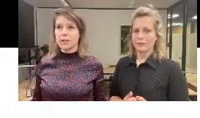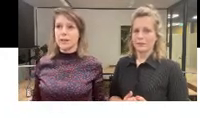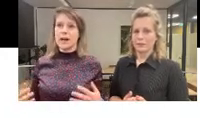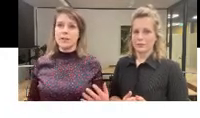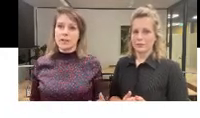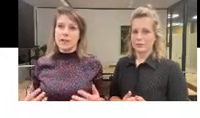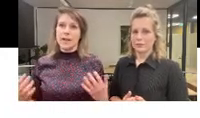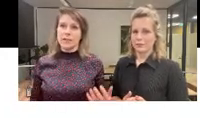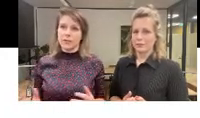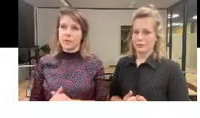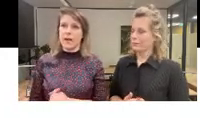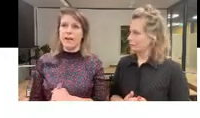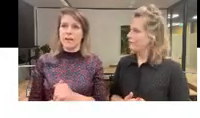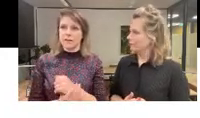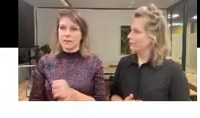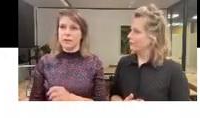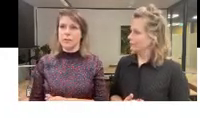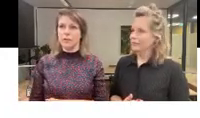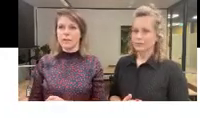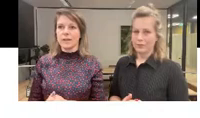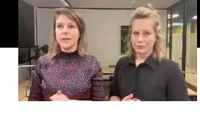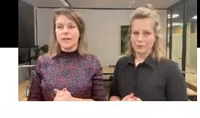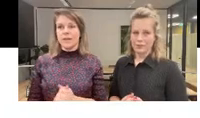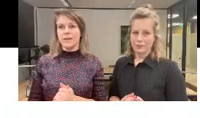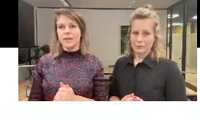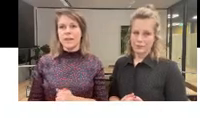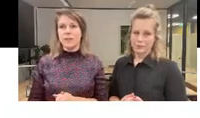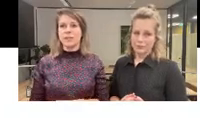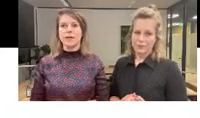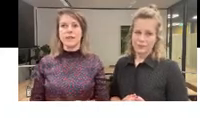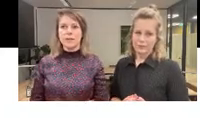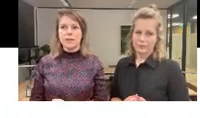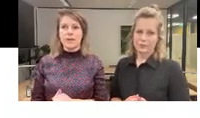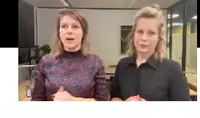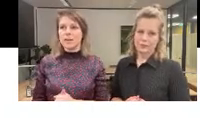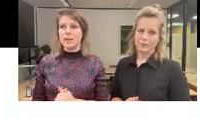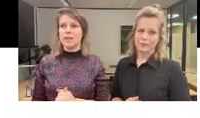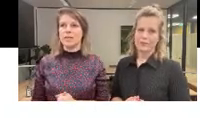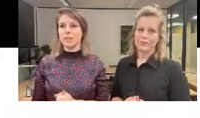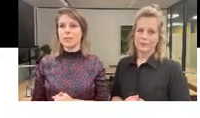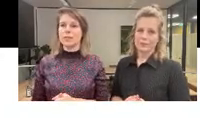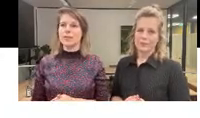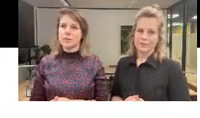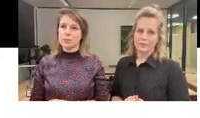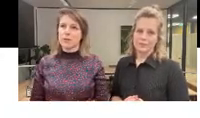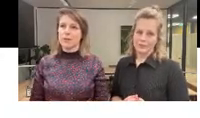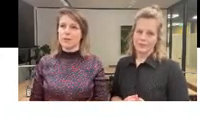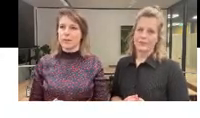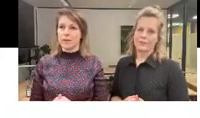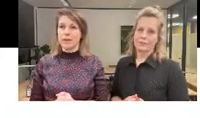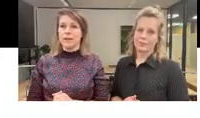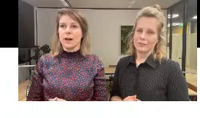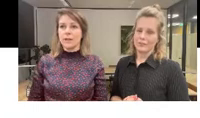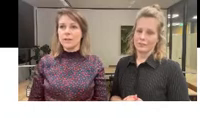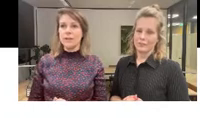unload, to get out of your head for a while and enjoy boxing. The second aim is to increase the heart rate in order to continue